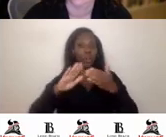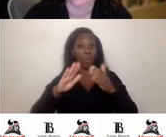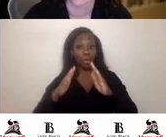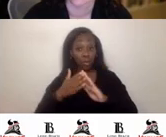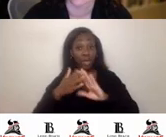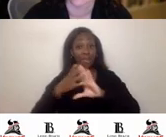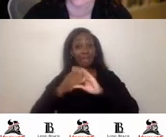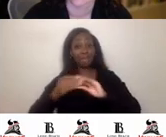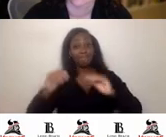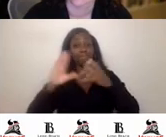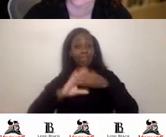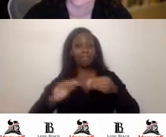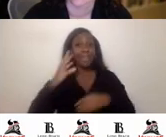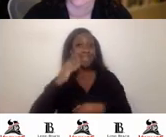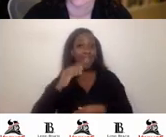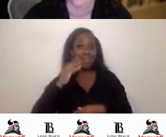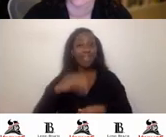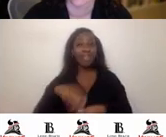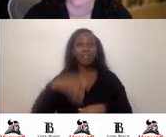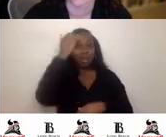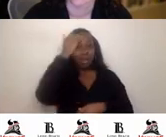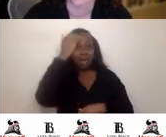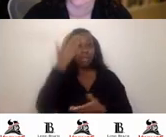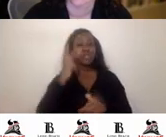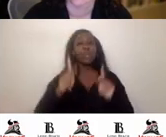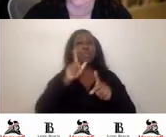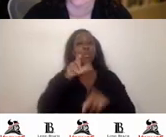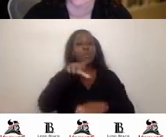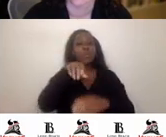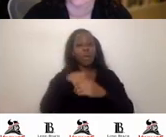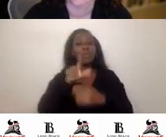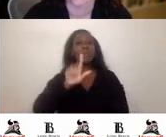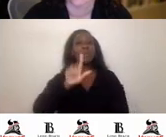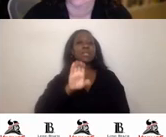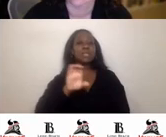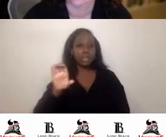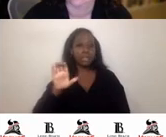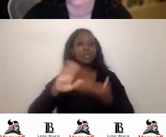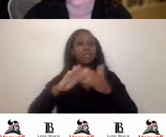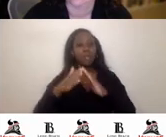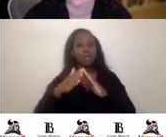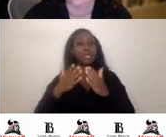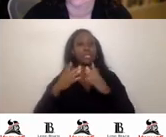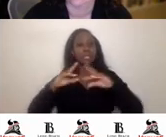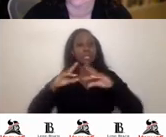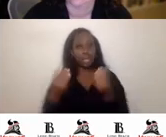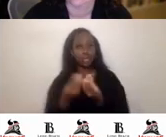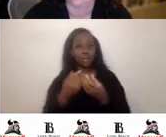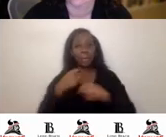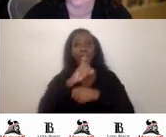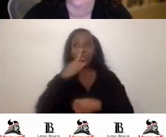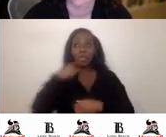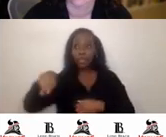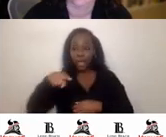and knowledge of folks who are a part of the Long Beach Community College District here at the forefront of this particular